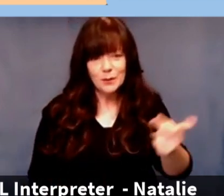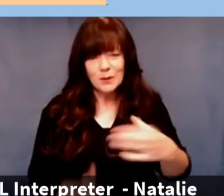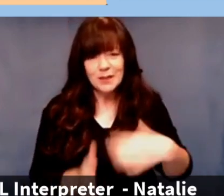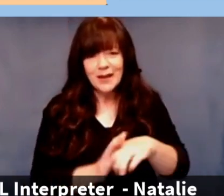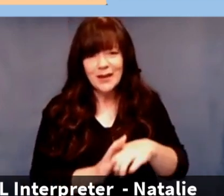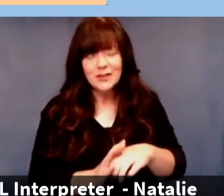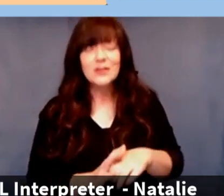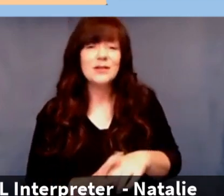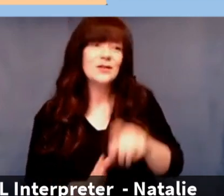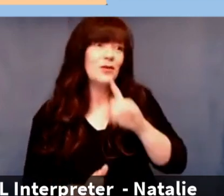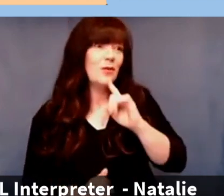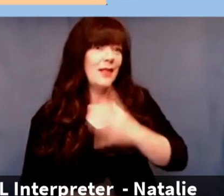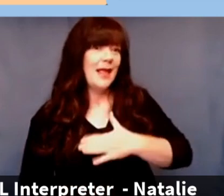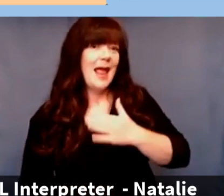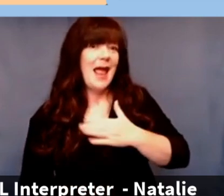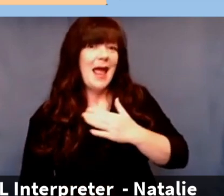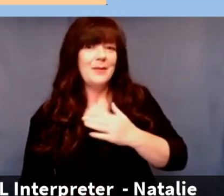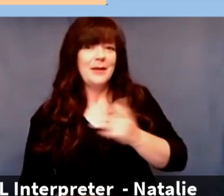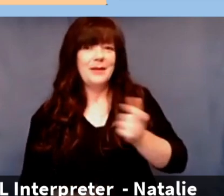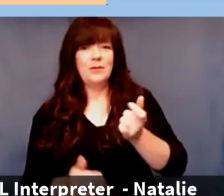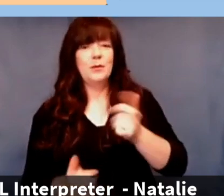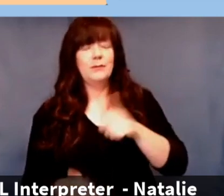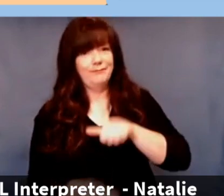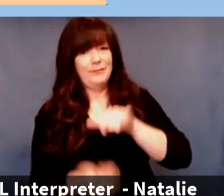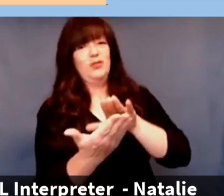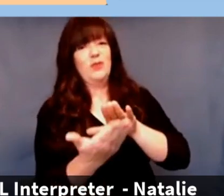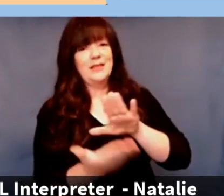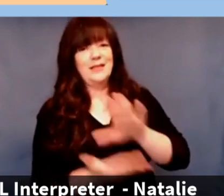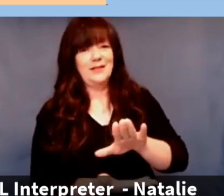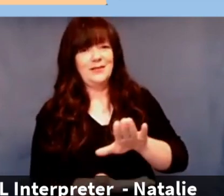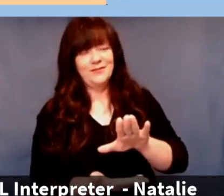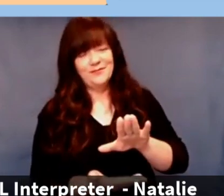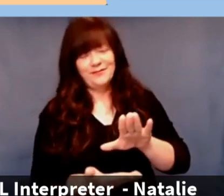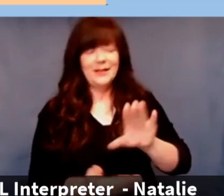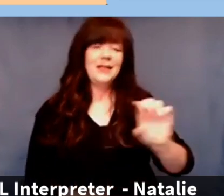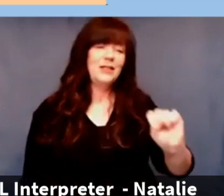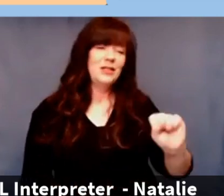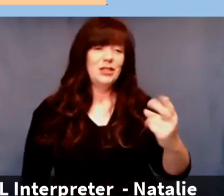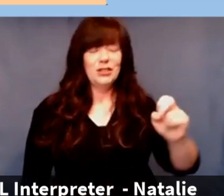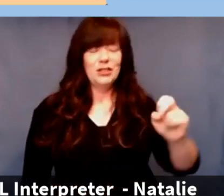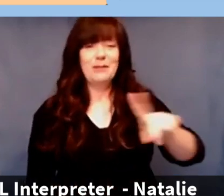they're probably really, really happy that we're addressing the ship.